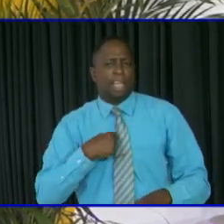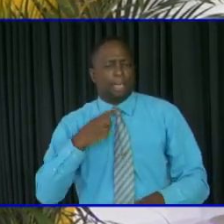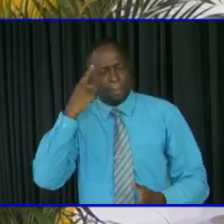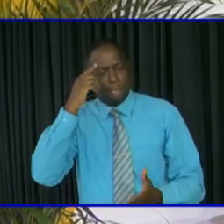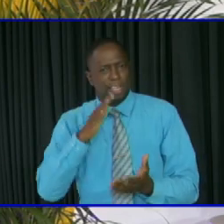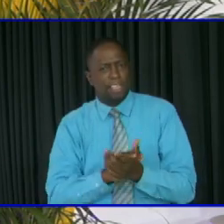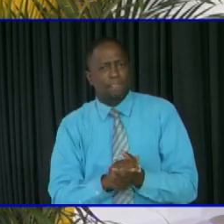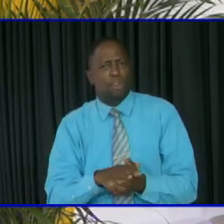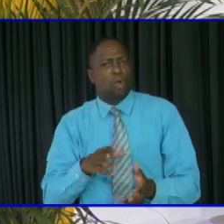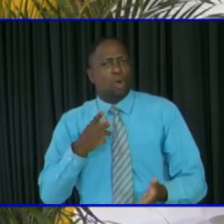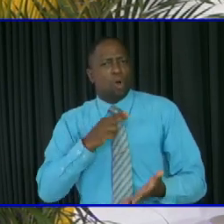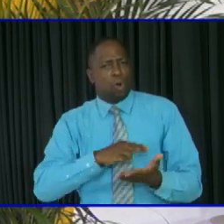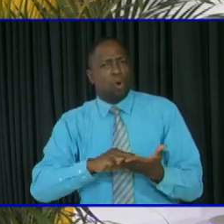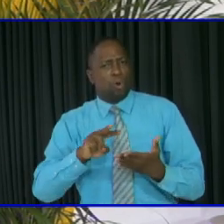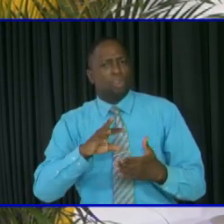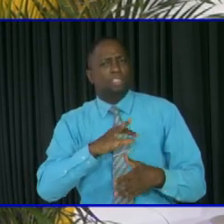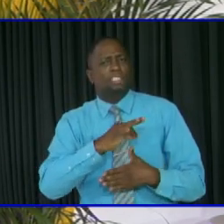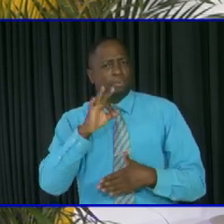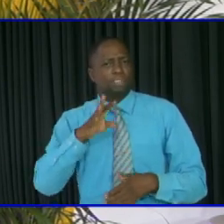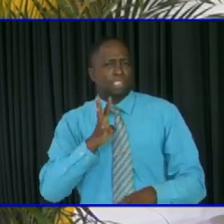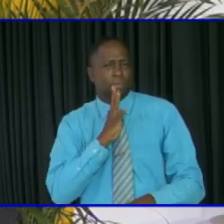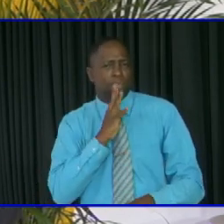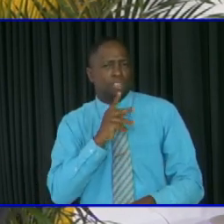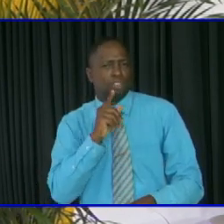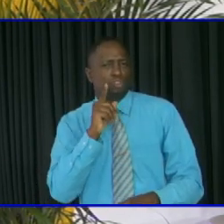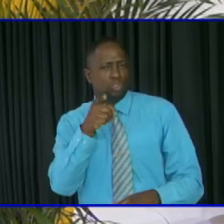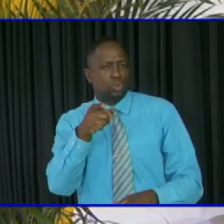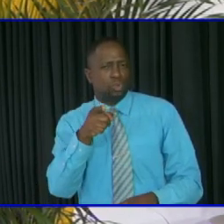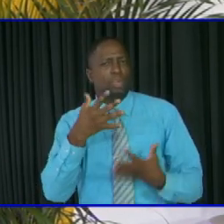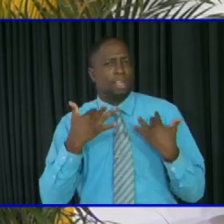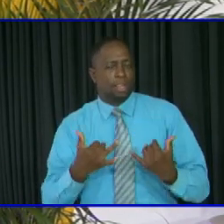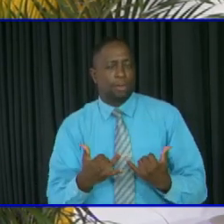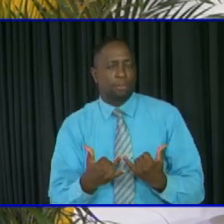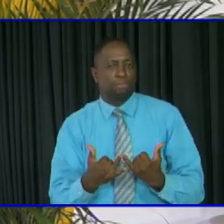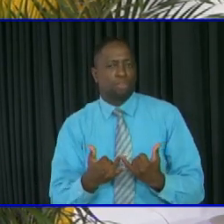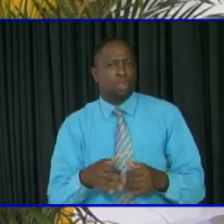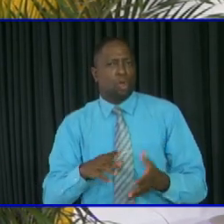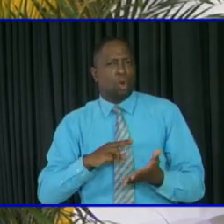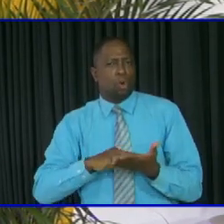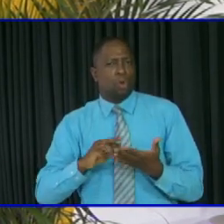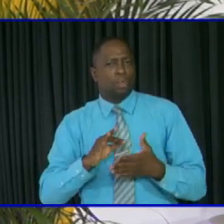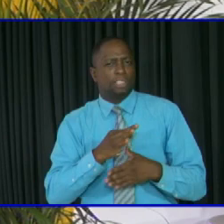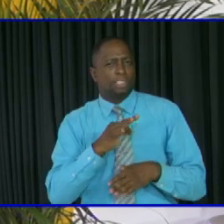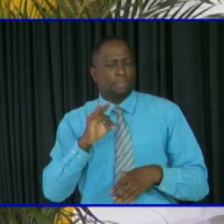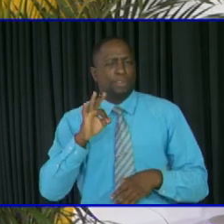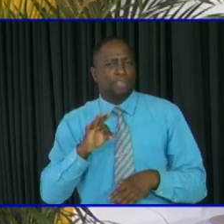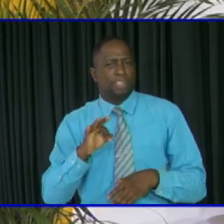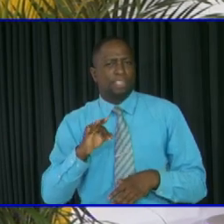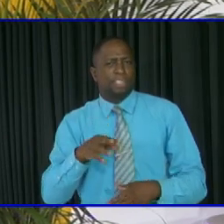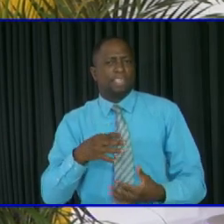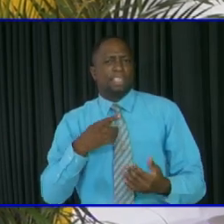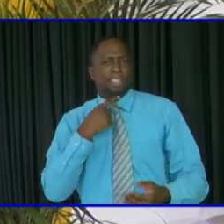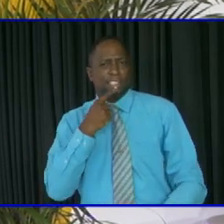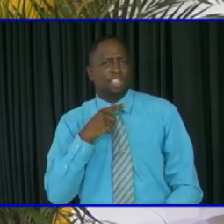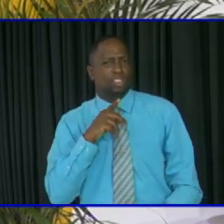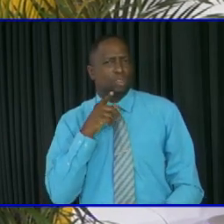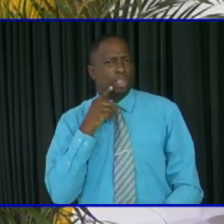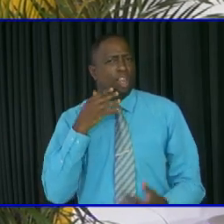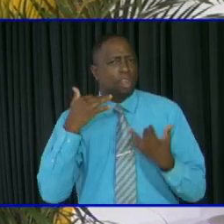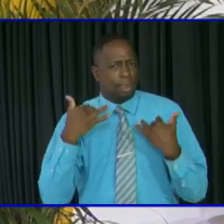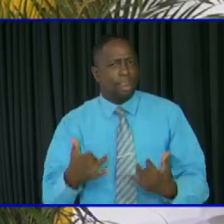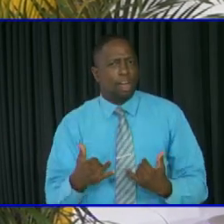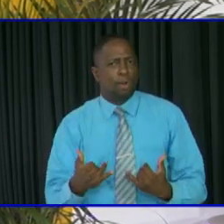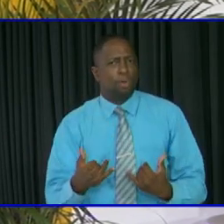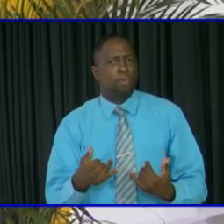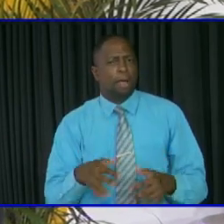The Holy Spirit is bidding you. The Holy Spirit is urging you. The Holy Spirit is saying, now is the acceptable time.